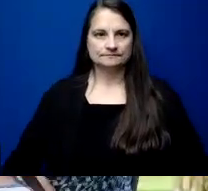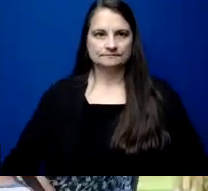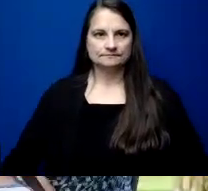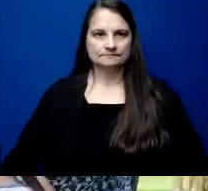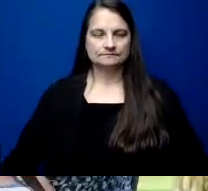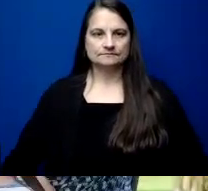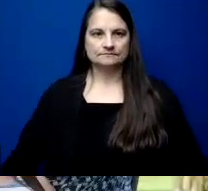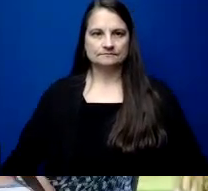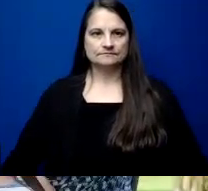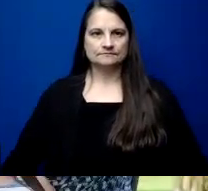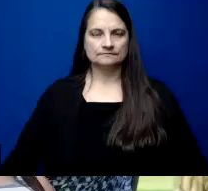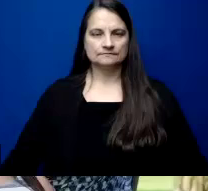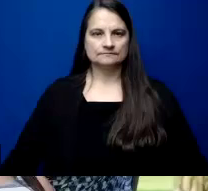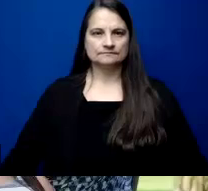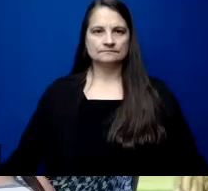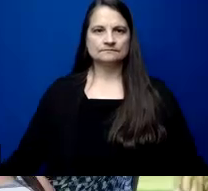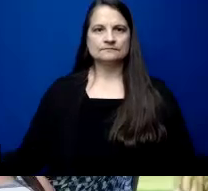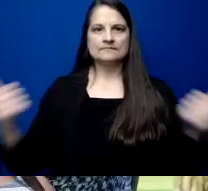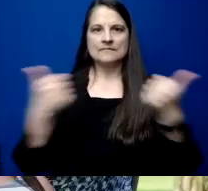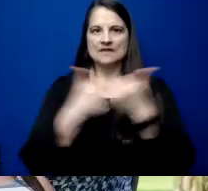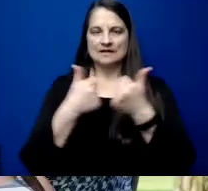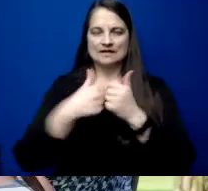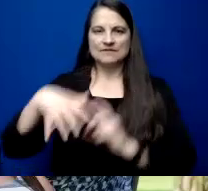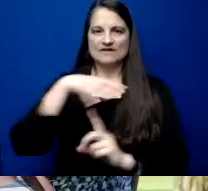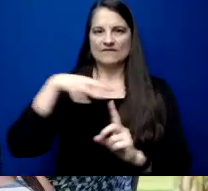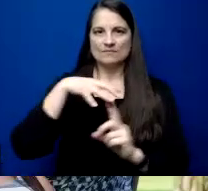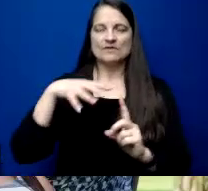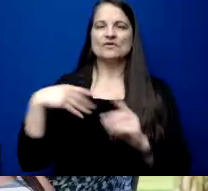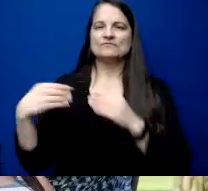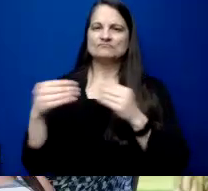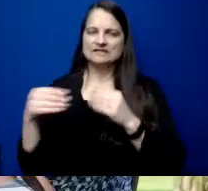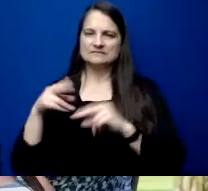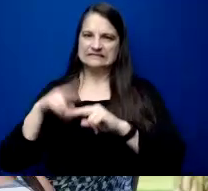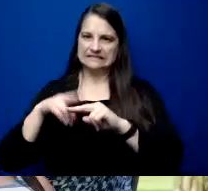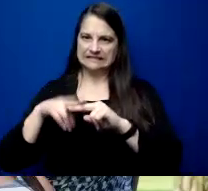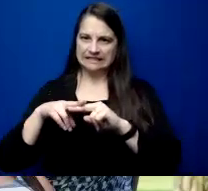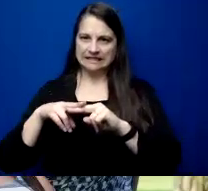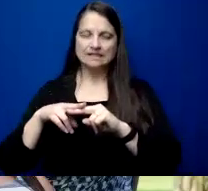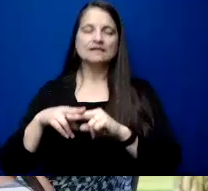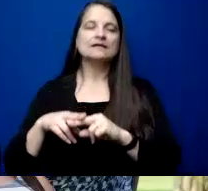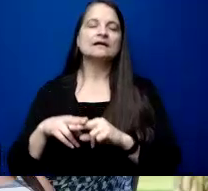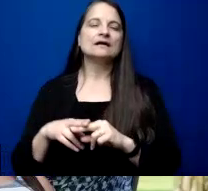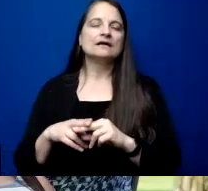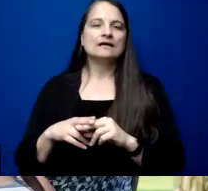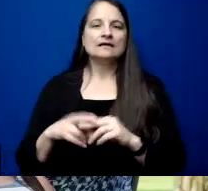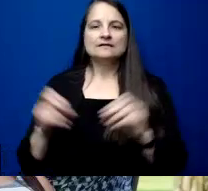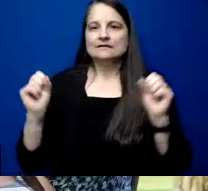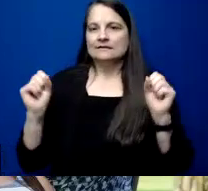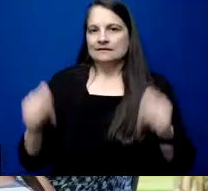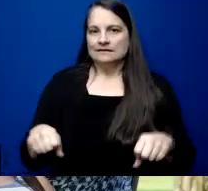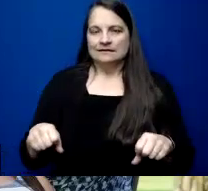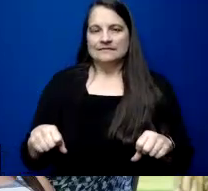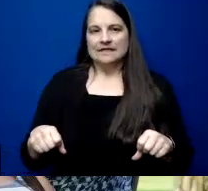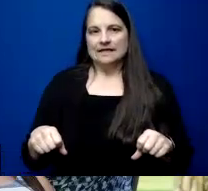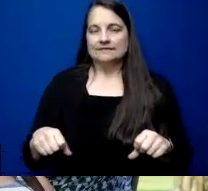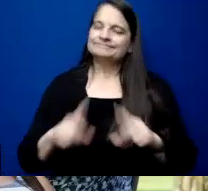Also for gaming environment, considering flexible seating options, it can be really, depending